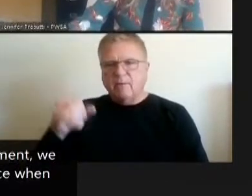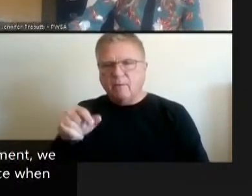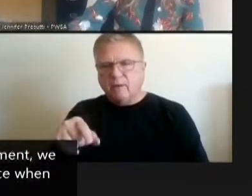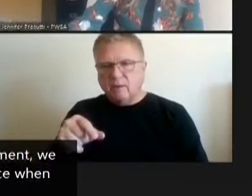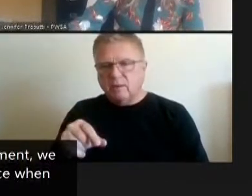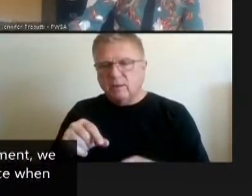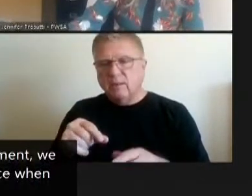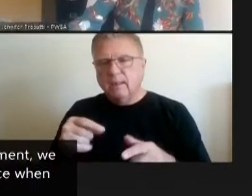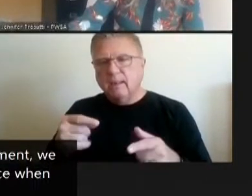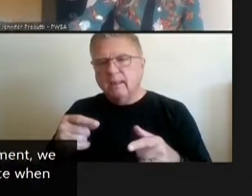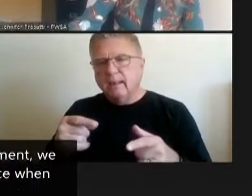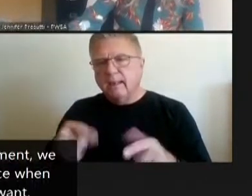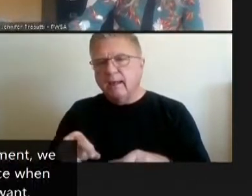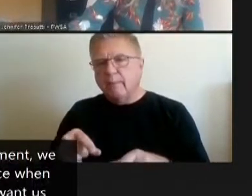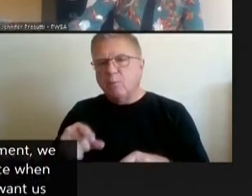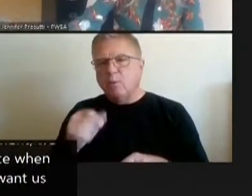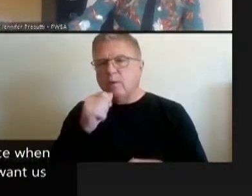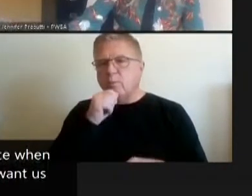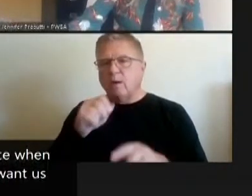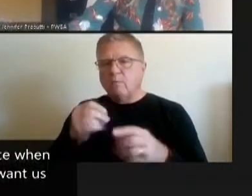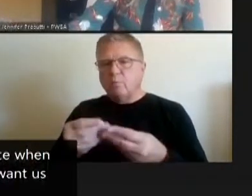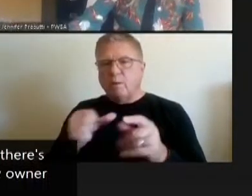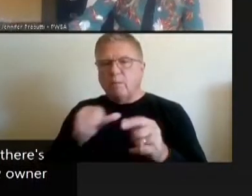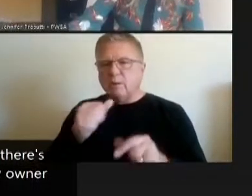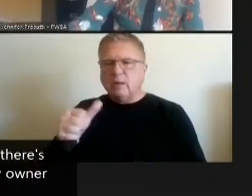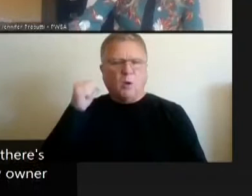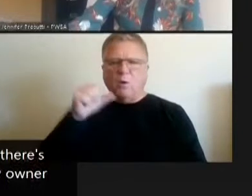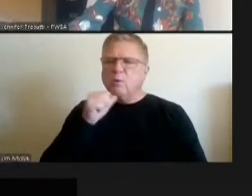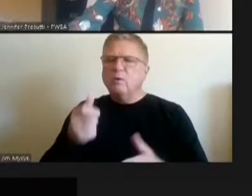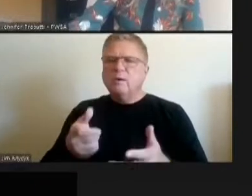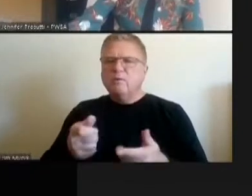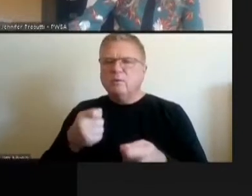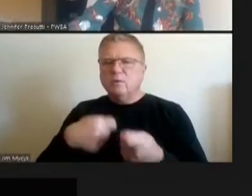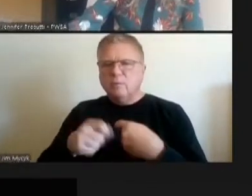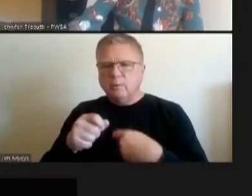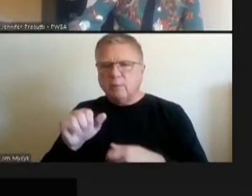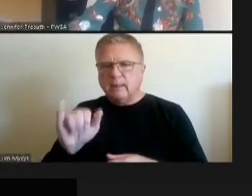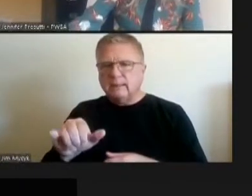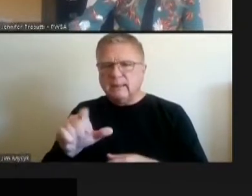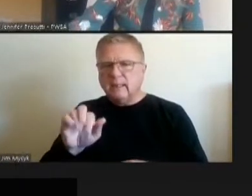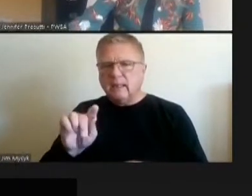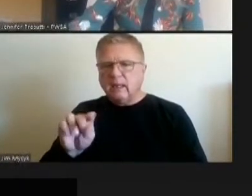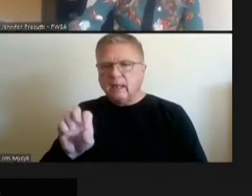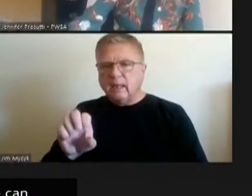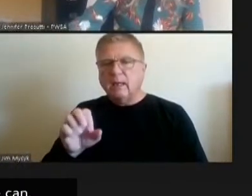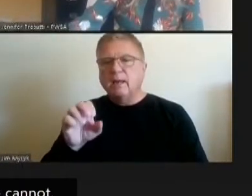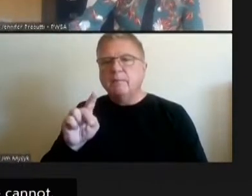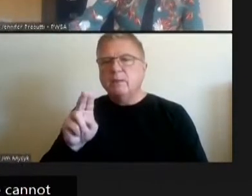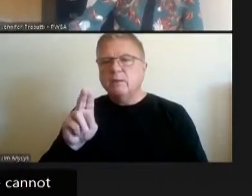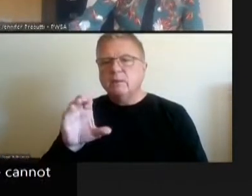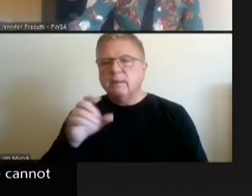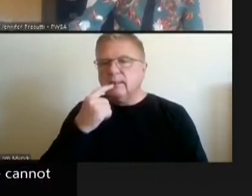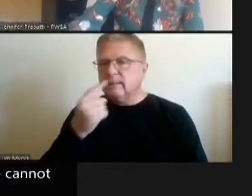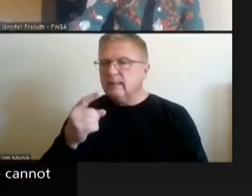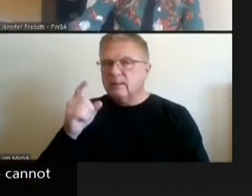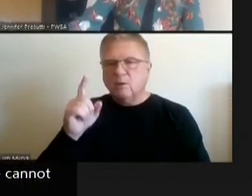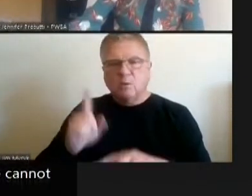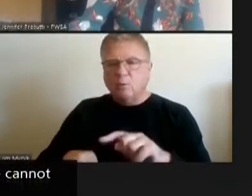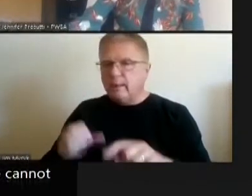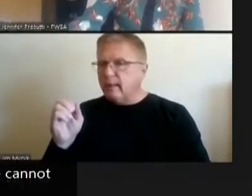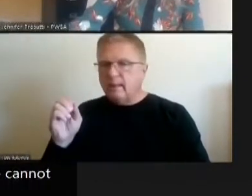owner does not want us to replace their lead line, the Public Utility Commission has said that we cannot return them into service.